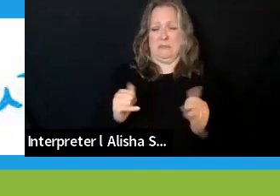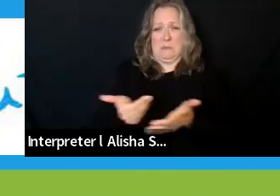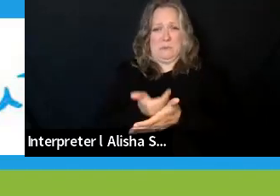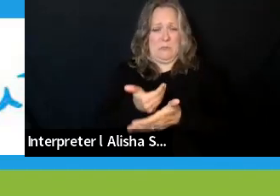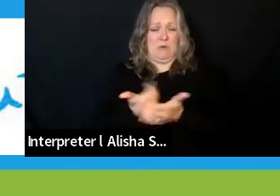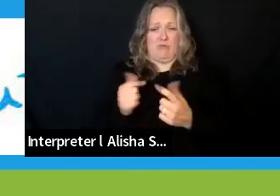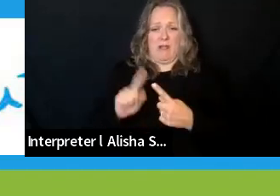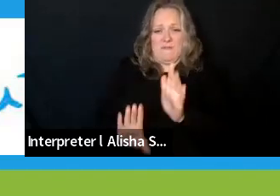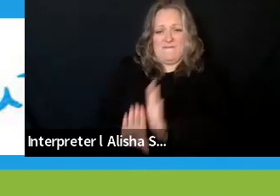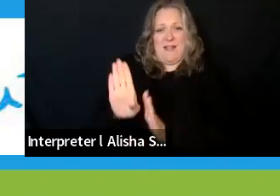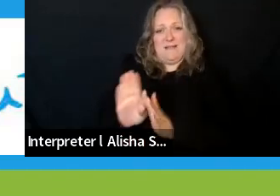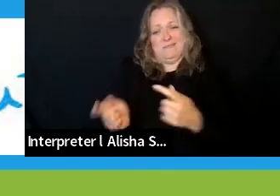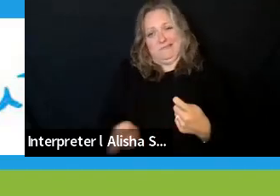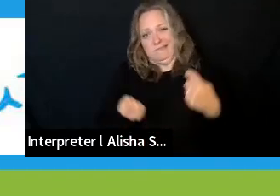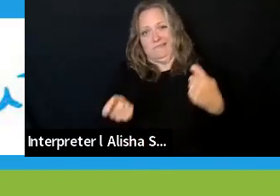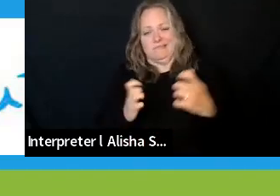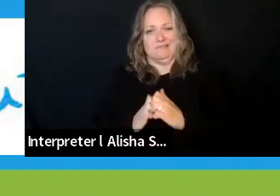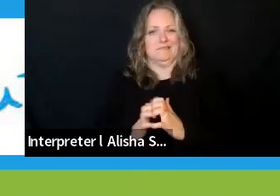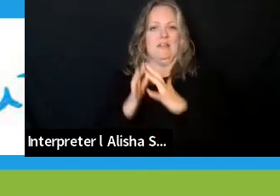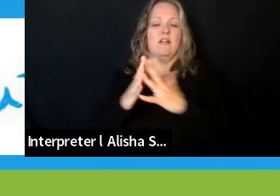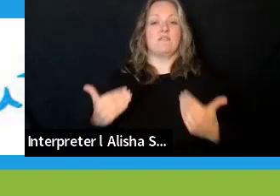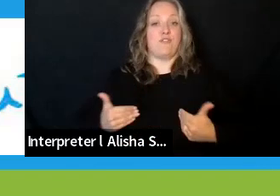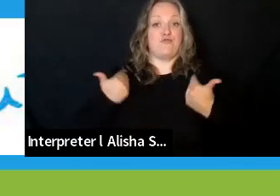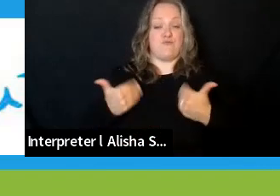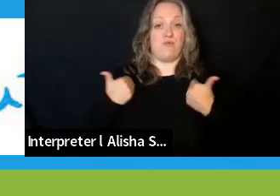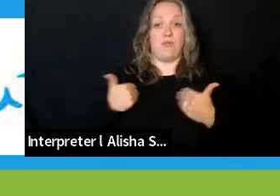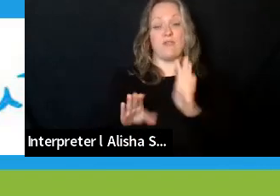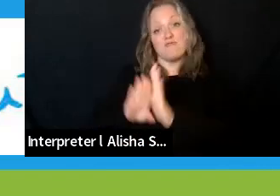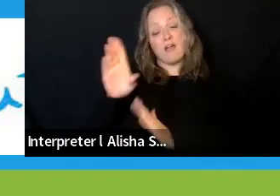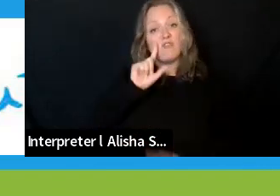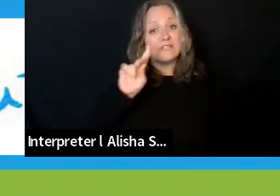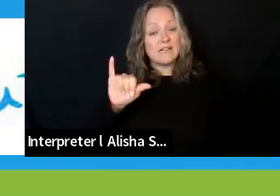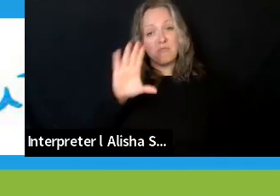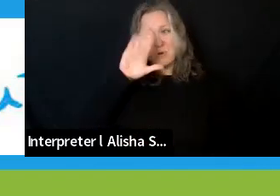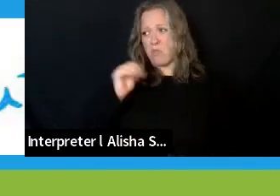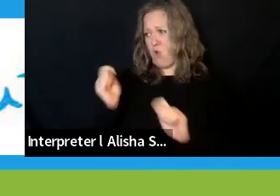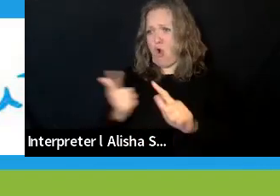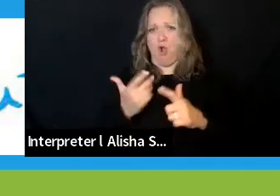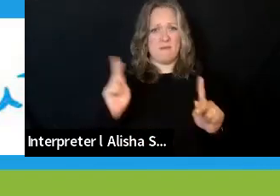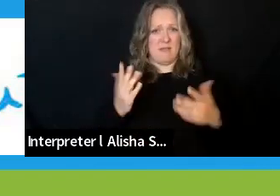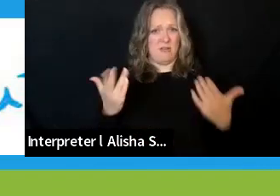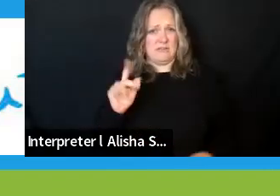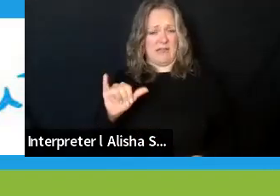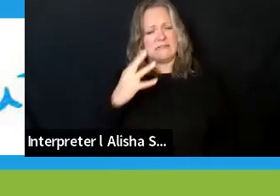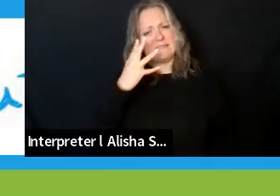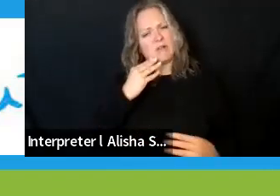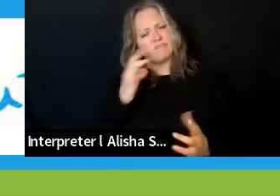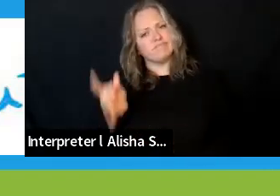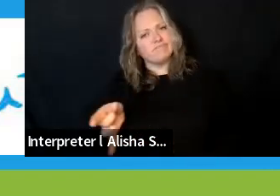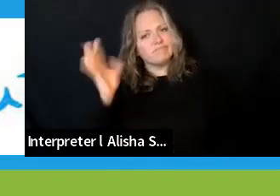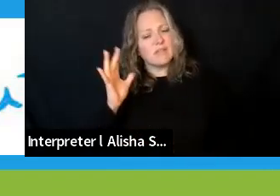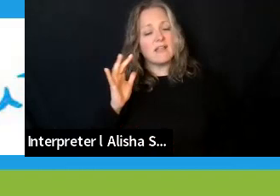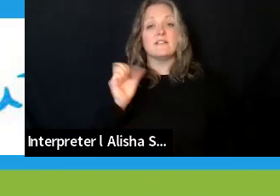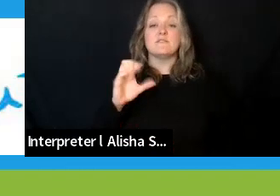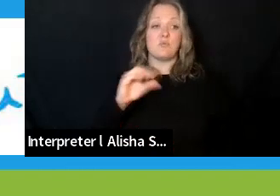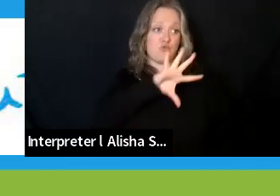Youth Thrive for Kentucky. We know that all youth in Kentucky experience adversity and can benefit from incorporating these protective factors into